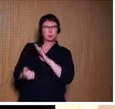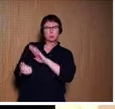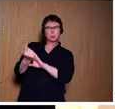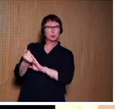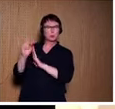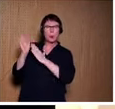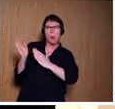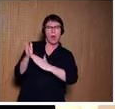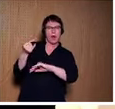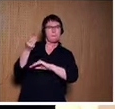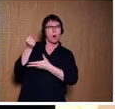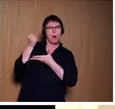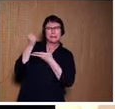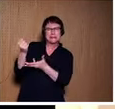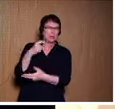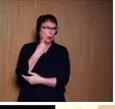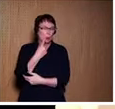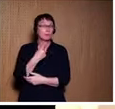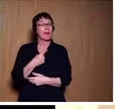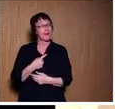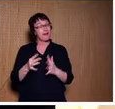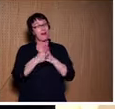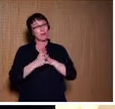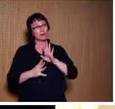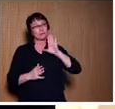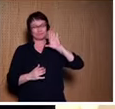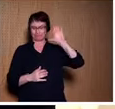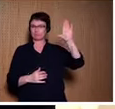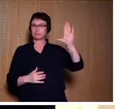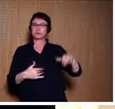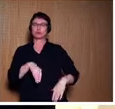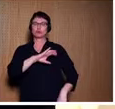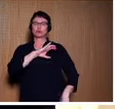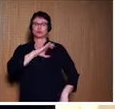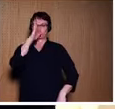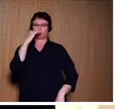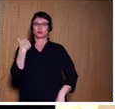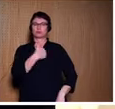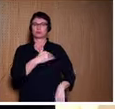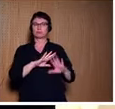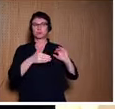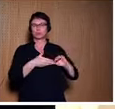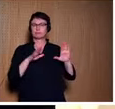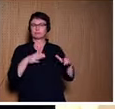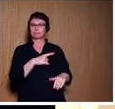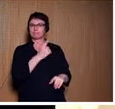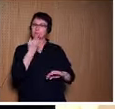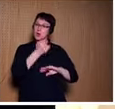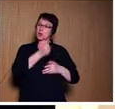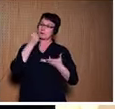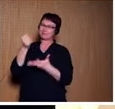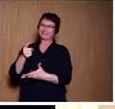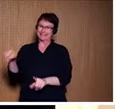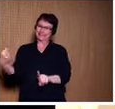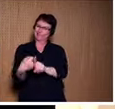groups. My task today is to provide some context and detail about the